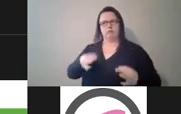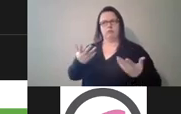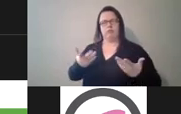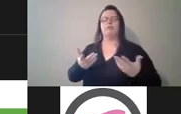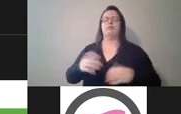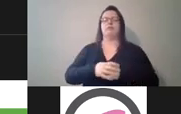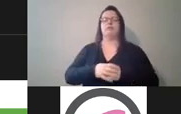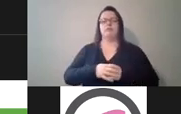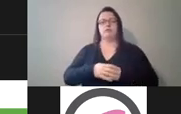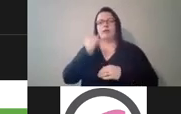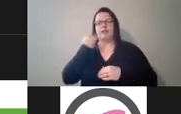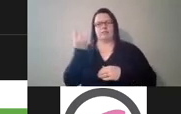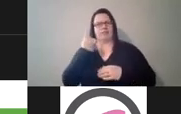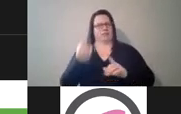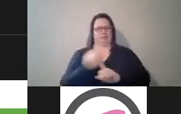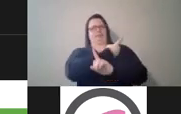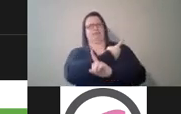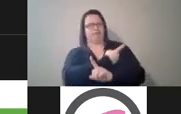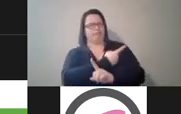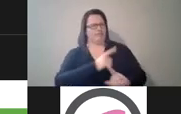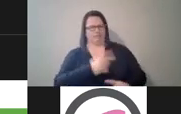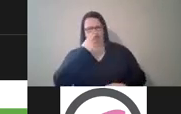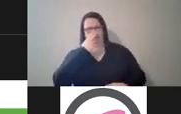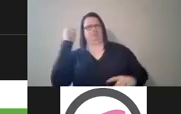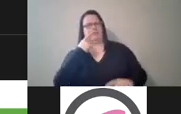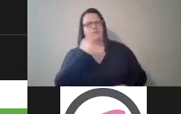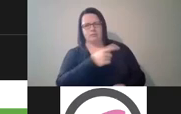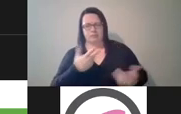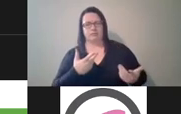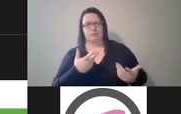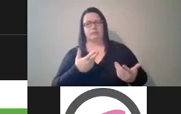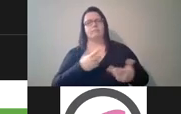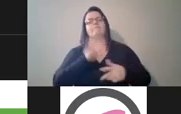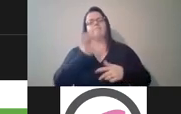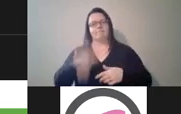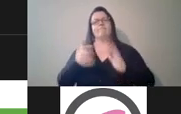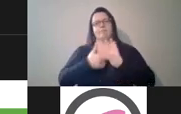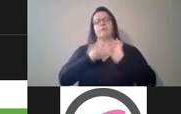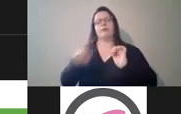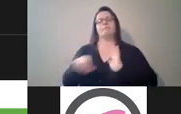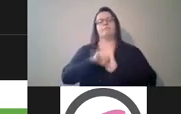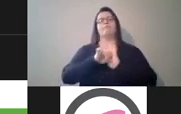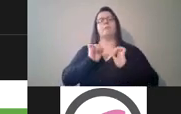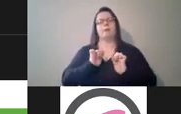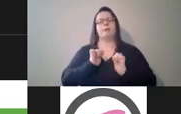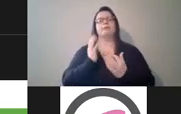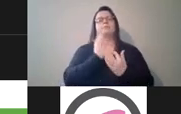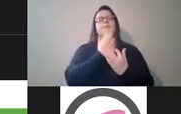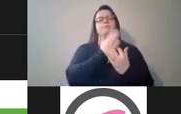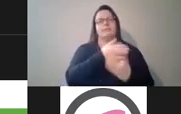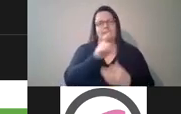serious deviation or something that's really out of character for someone, sometimes that can be, like you said, a flag for